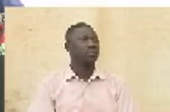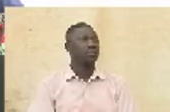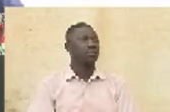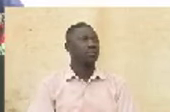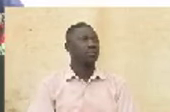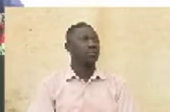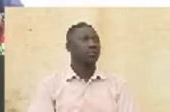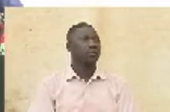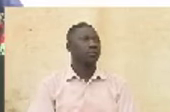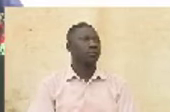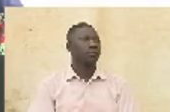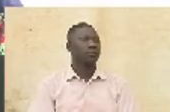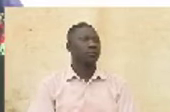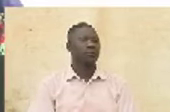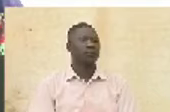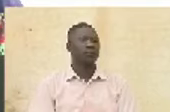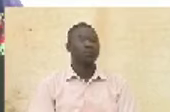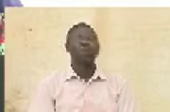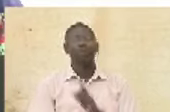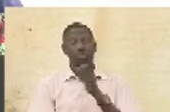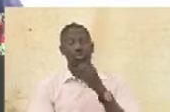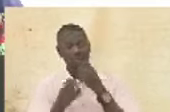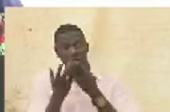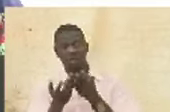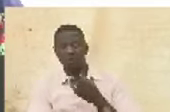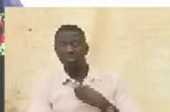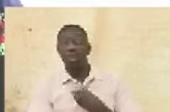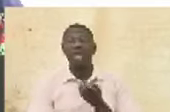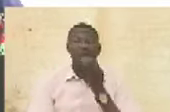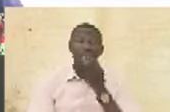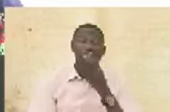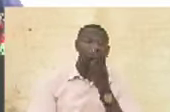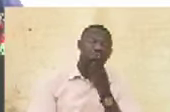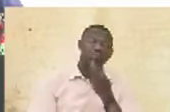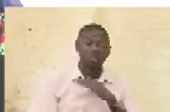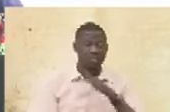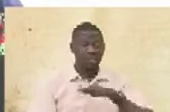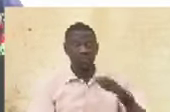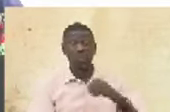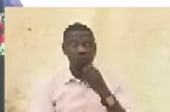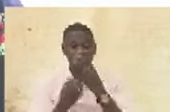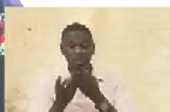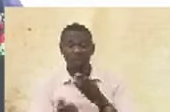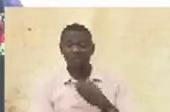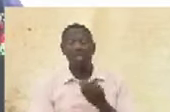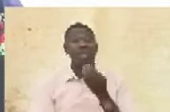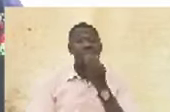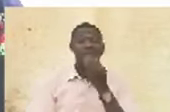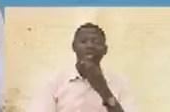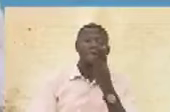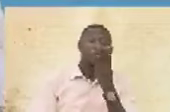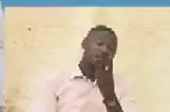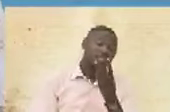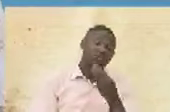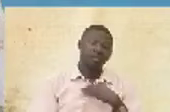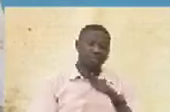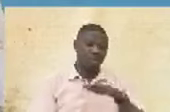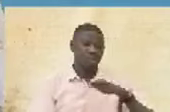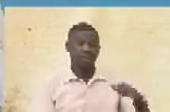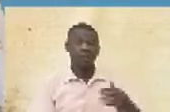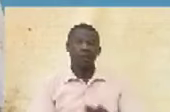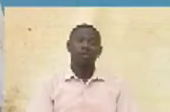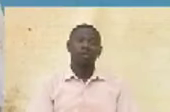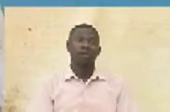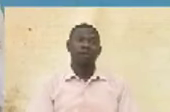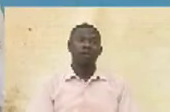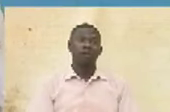sabale bo mo ngam wo fulale do mo. Some will say I ate two of my children. Some will say I ate three of my children. Fente